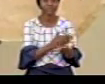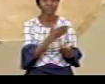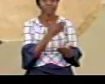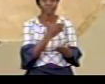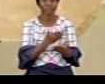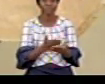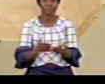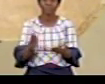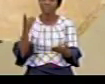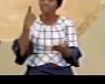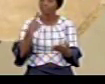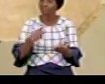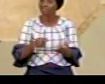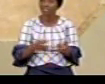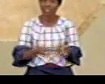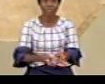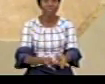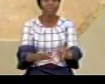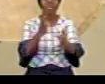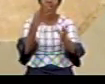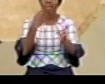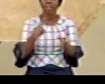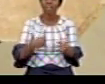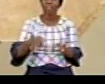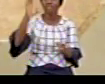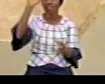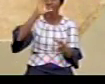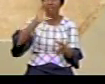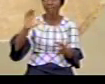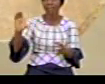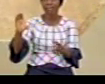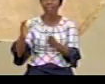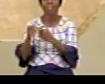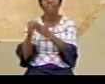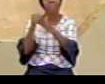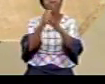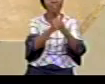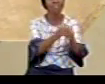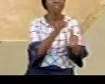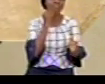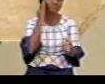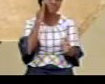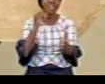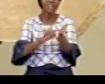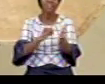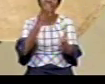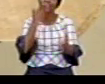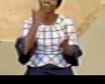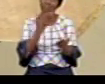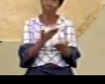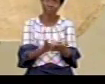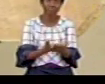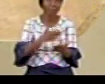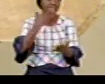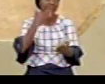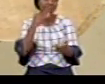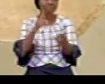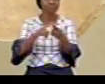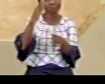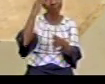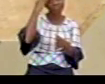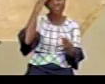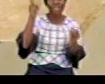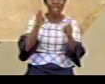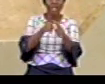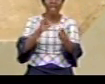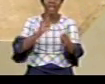cross leads home. It is sweet to know as I onward